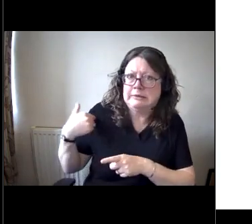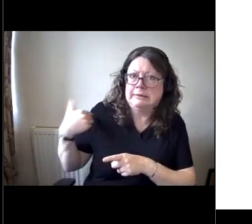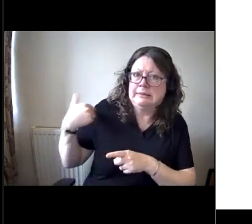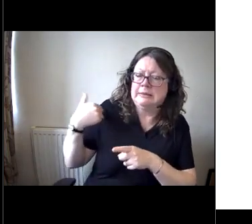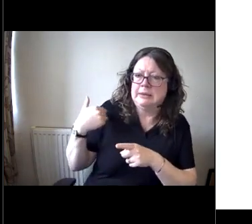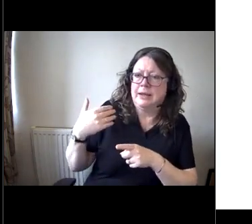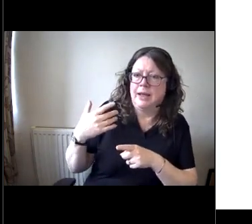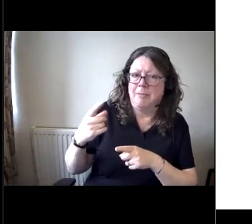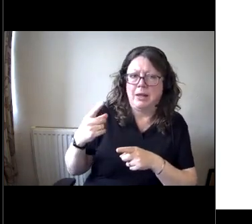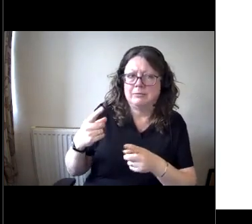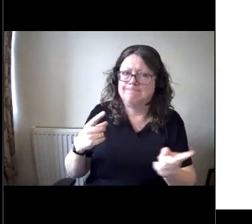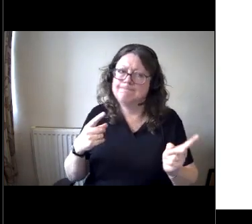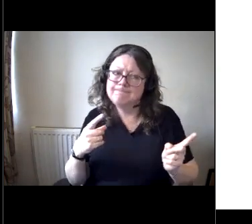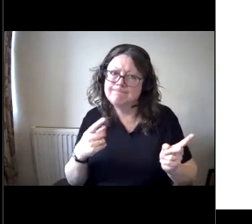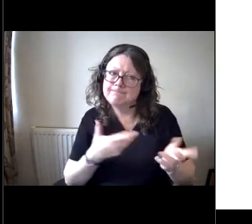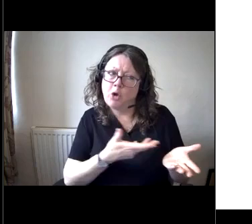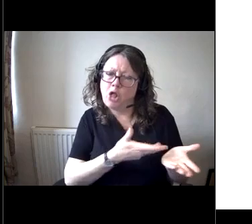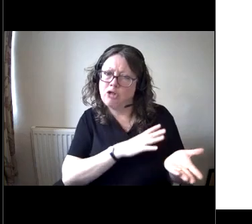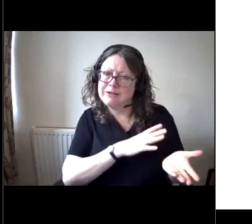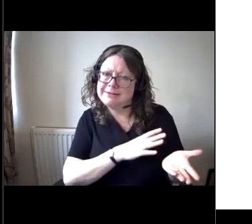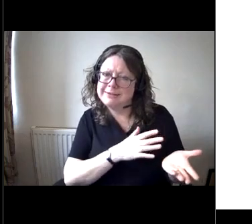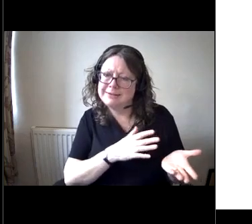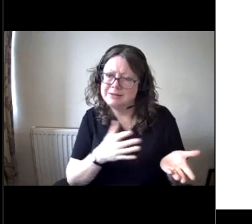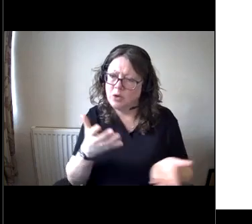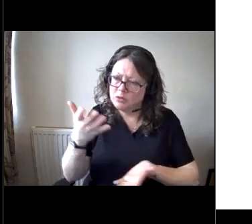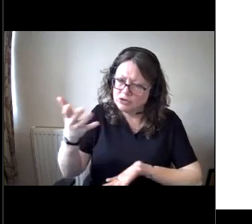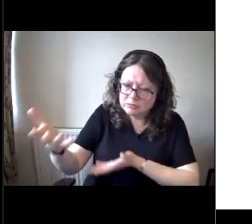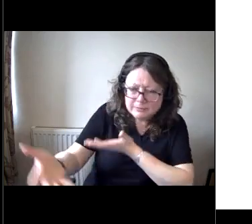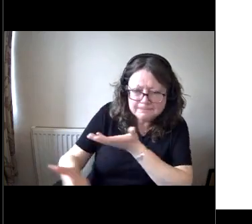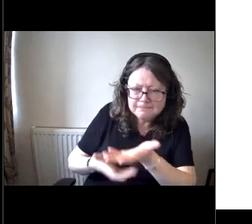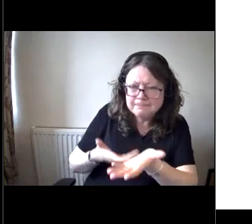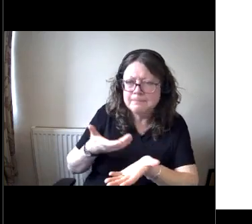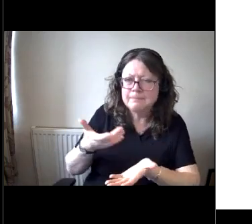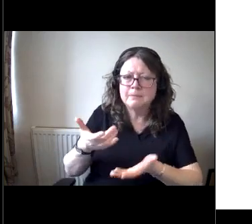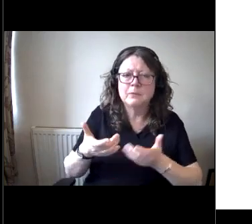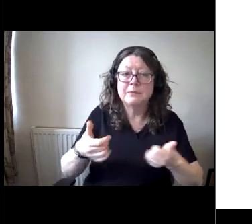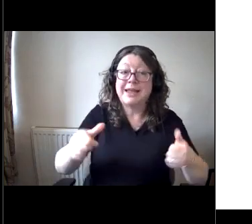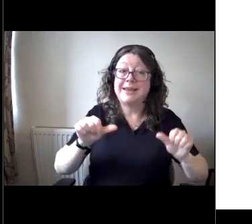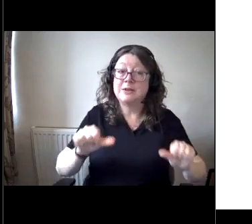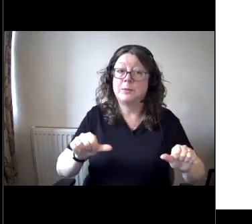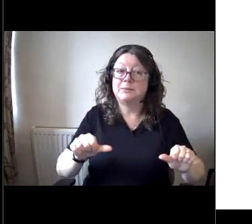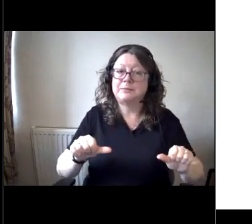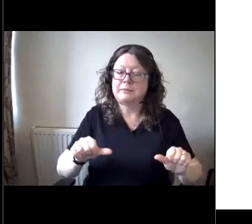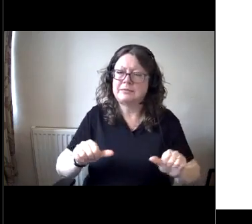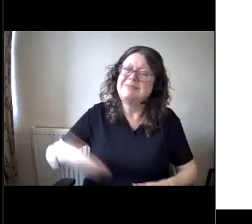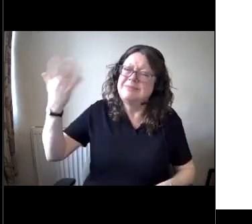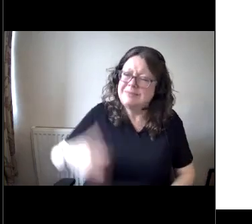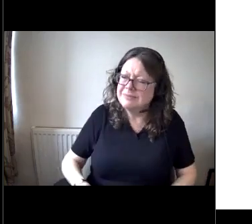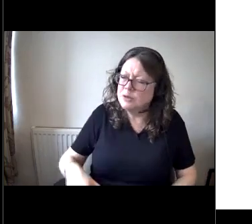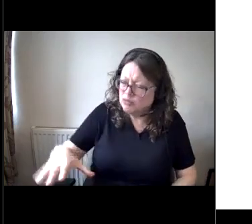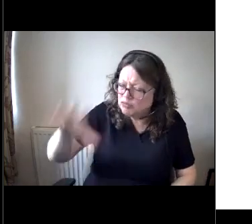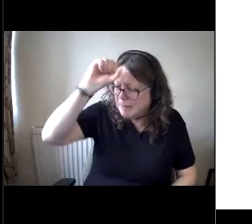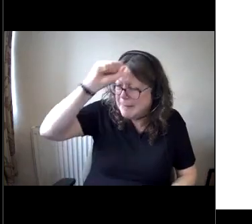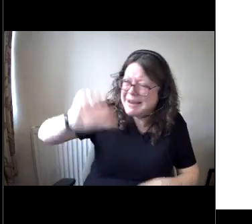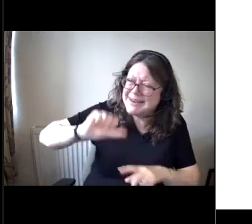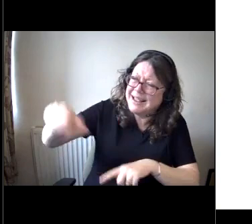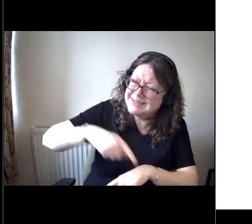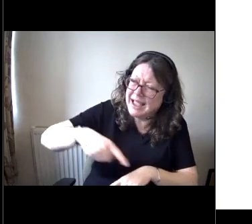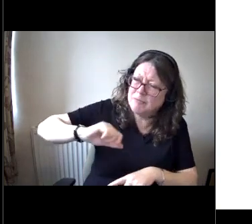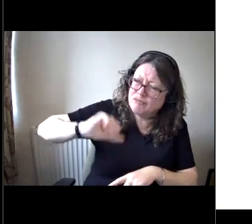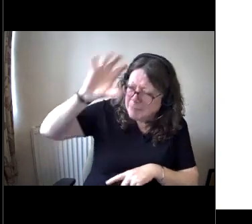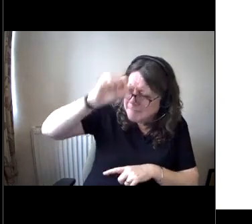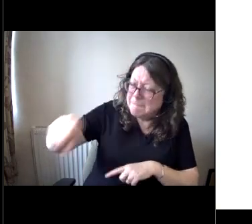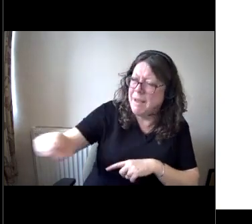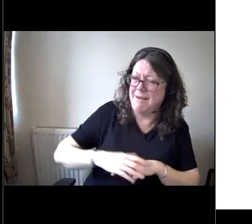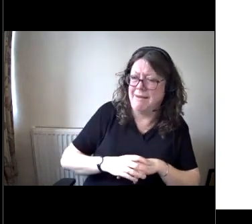just exploring it all together. This is a big one for me. Can you just remember next time? I'm very fortunate that people